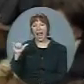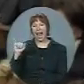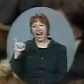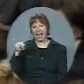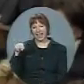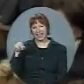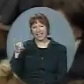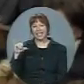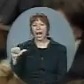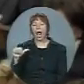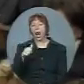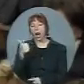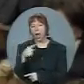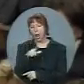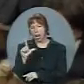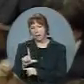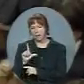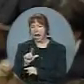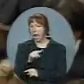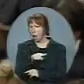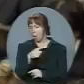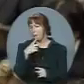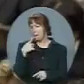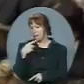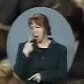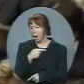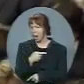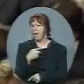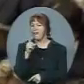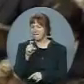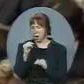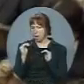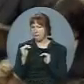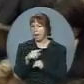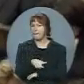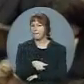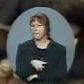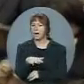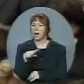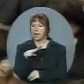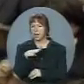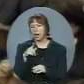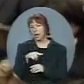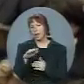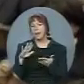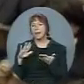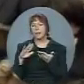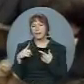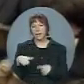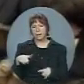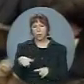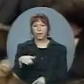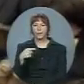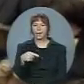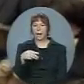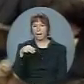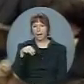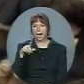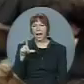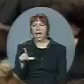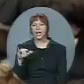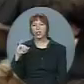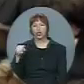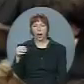this, Anne McClellan, John Manley, the member for Mount Royal, the member for Etobicoke North, yet the leader of the Liberal Party is being led by